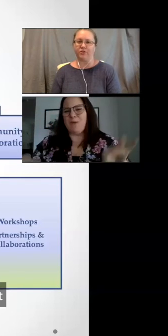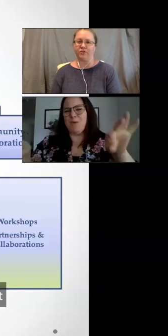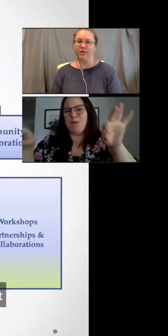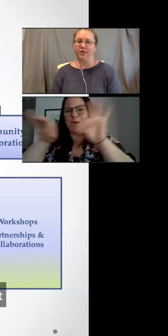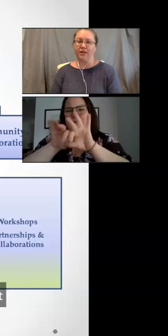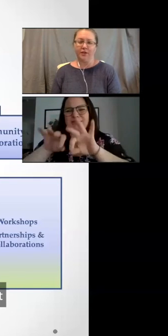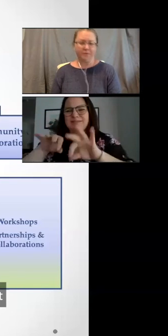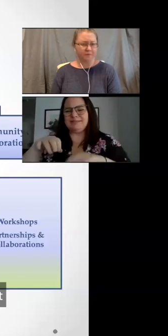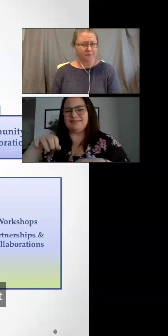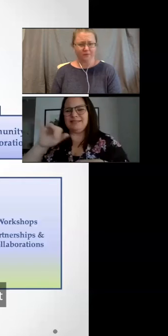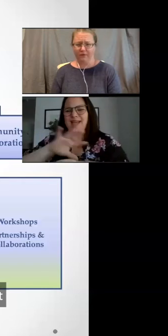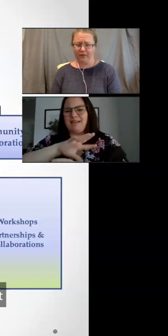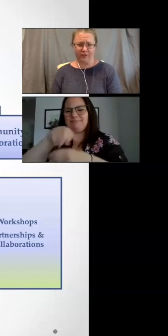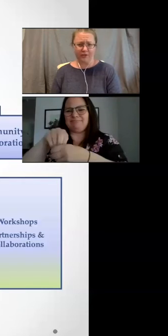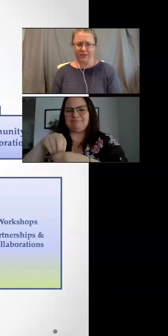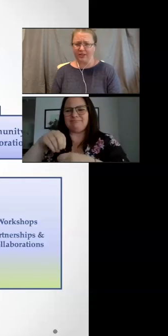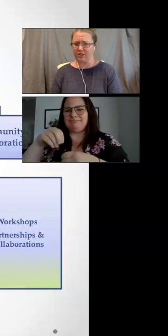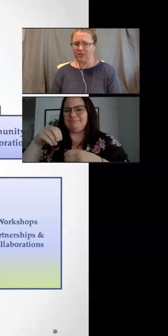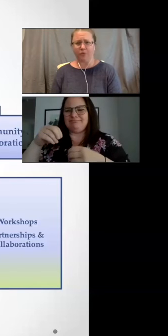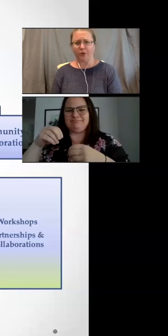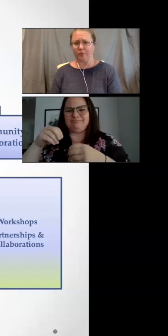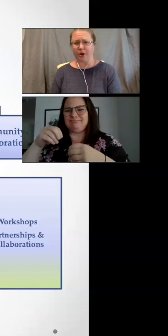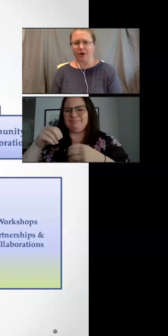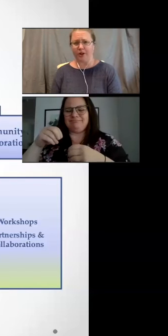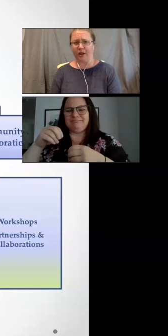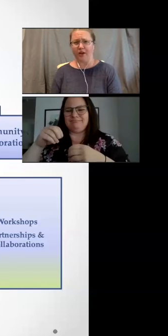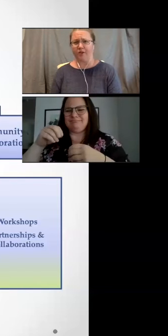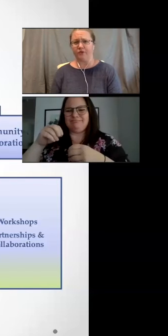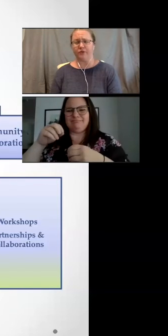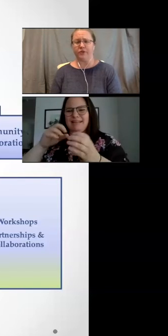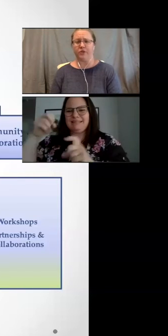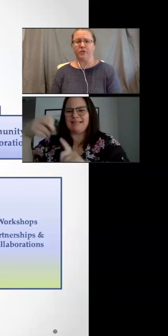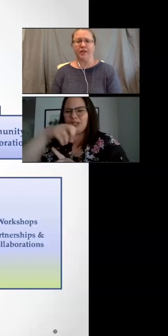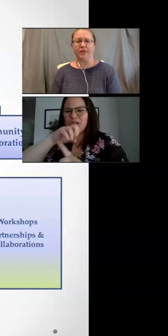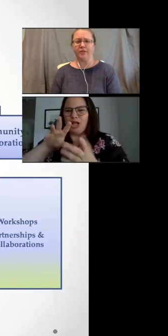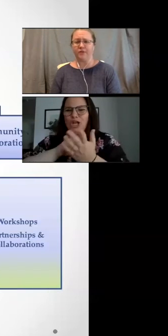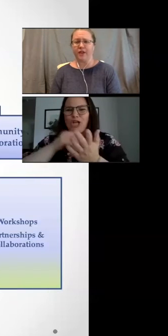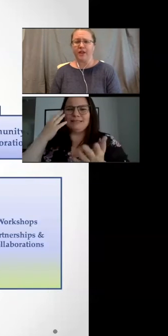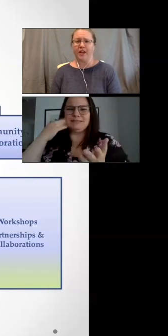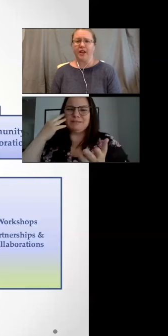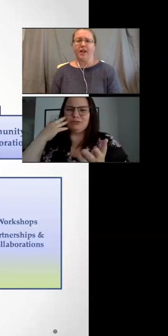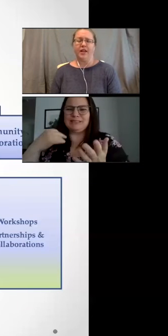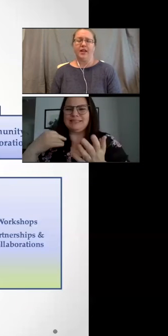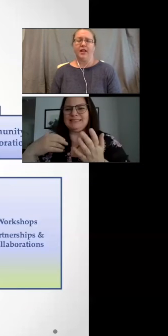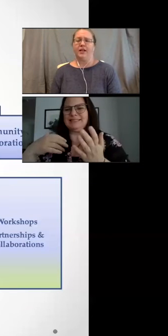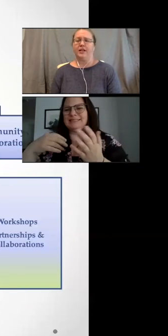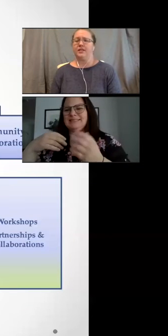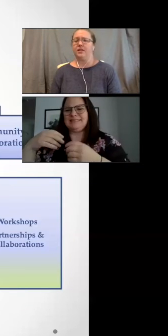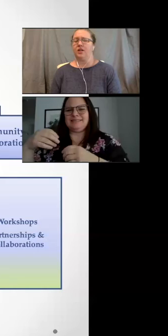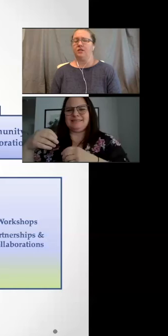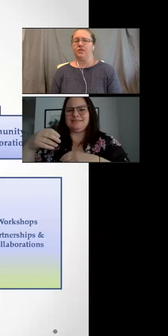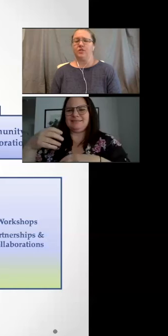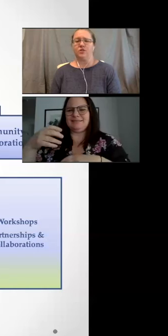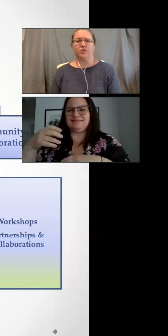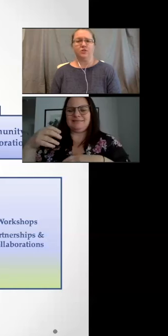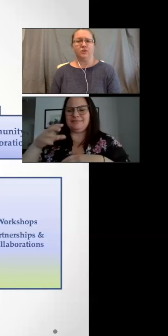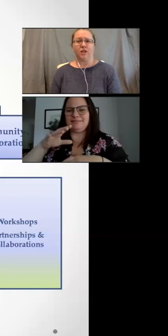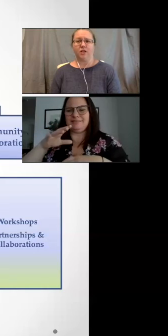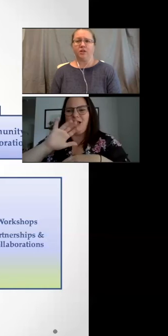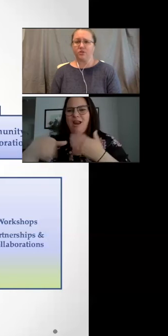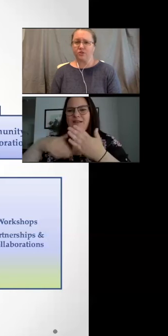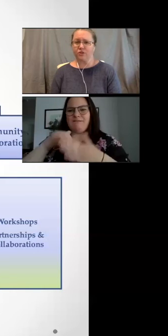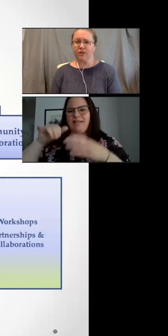hearing children. Literacy is such an important part of human life. It has a lot of